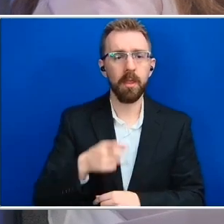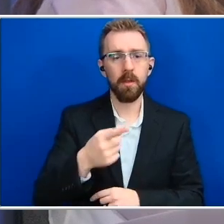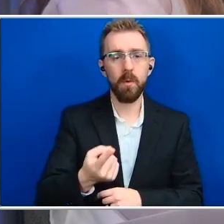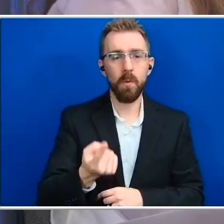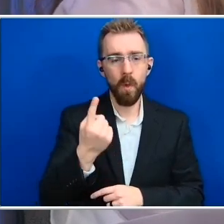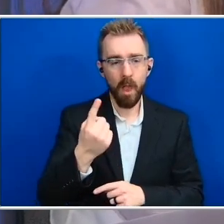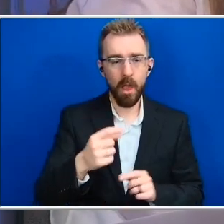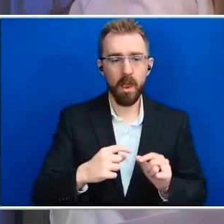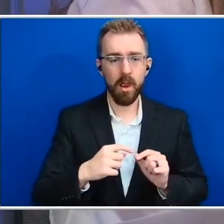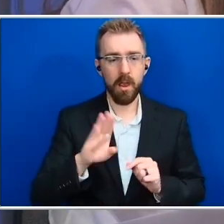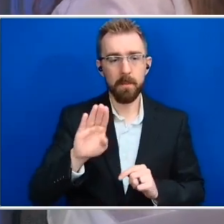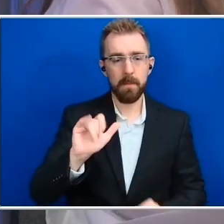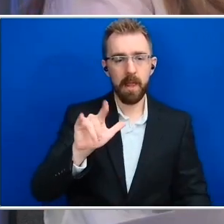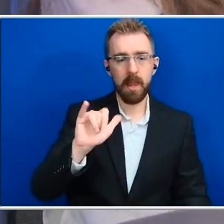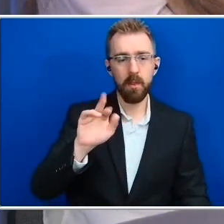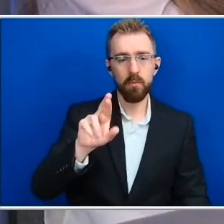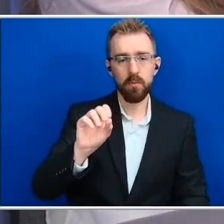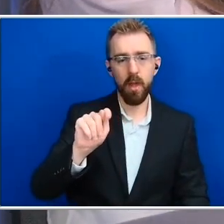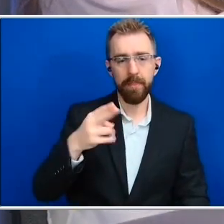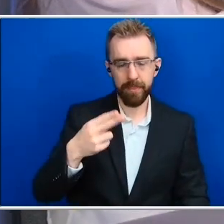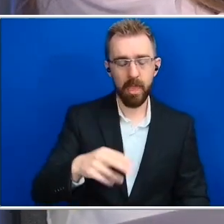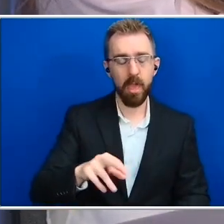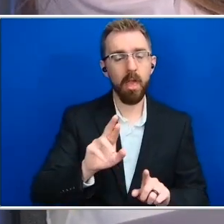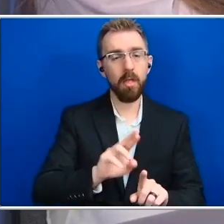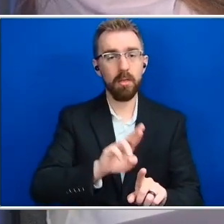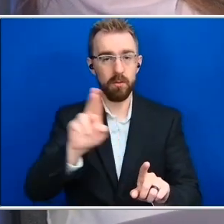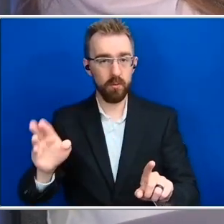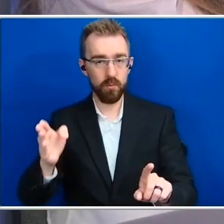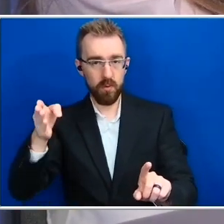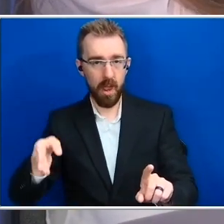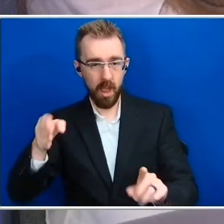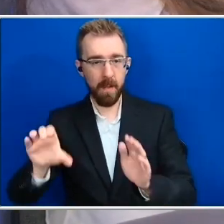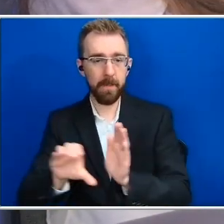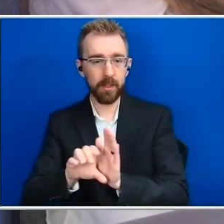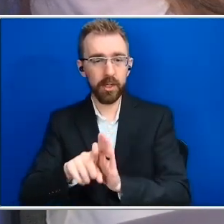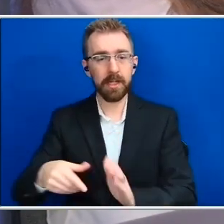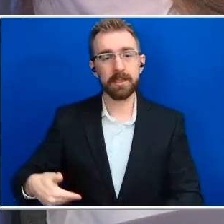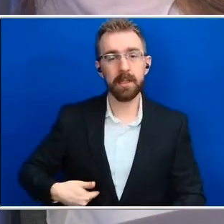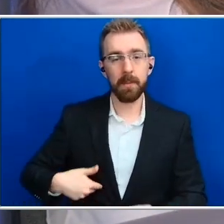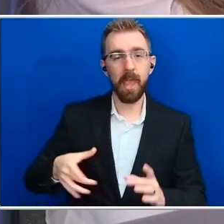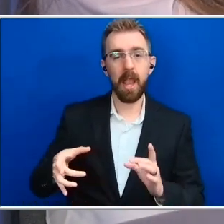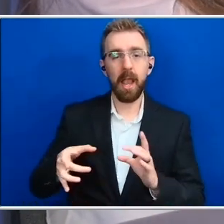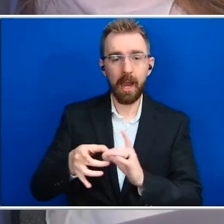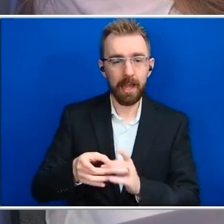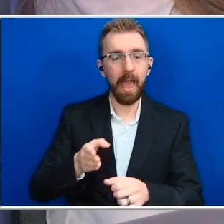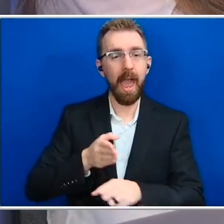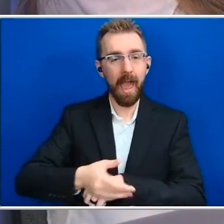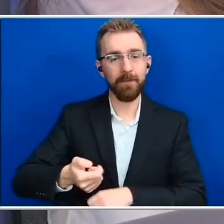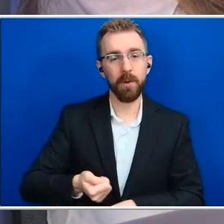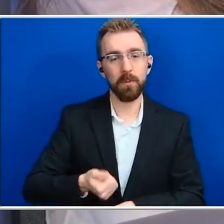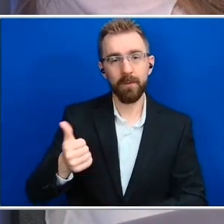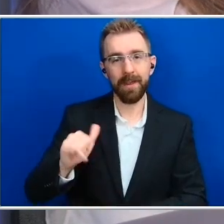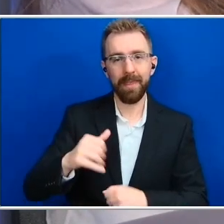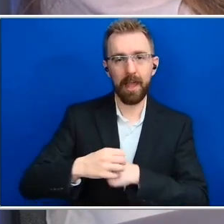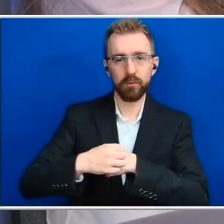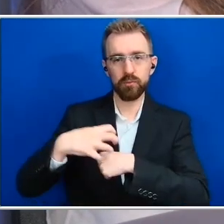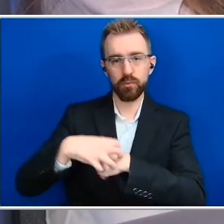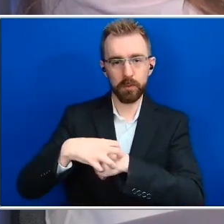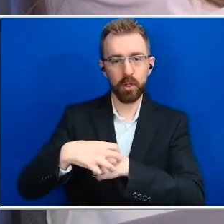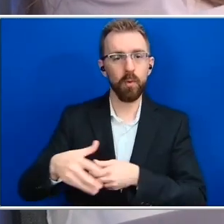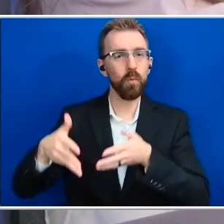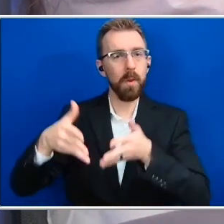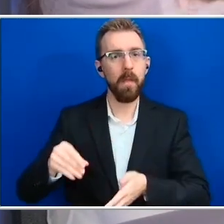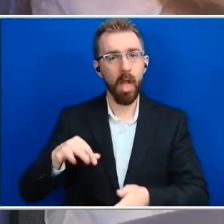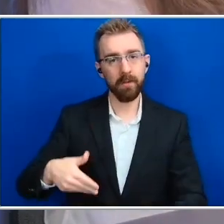left-hand side, and on the right-hand side, it is stomach is connected after removing of the tumor. The remnant of a stomach is connected to